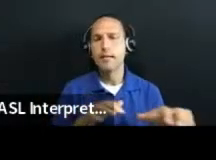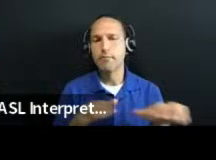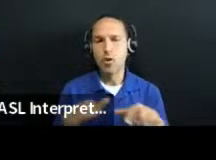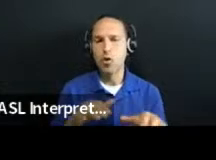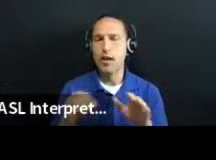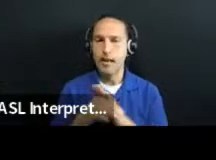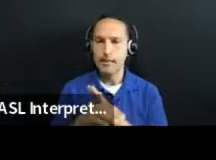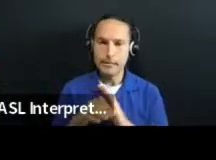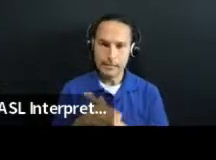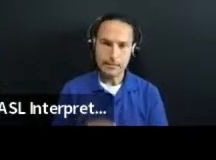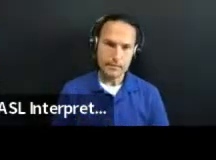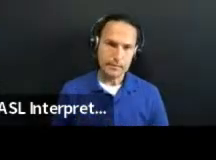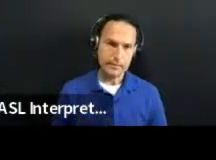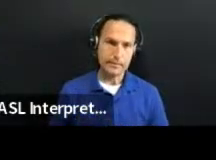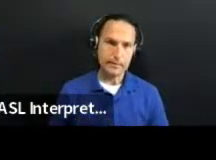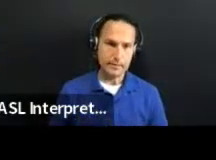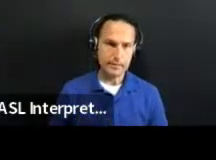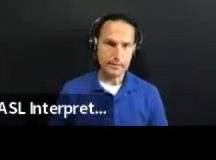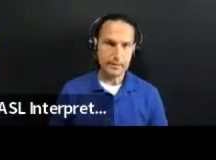access.